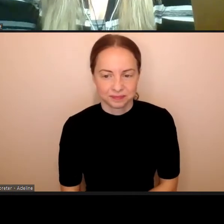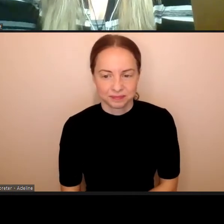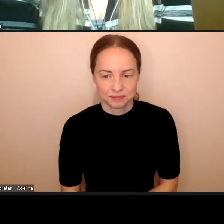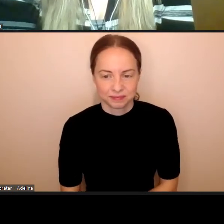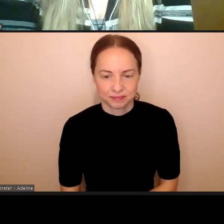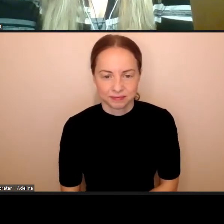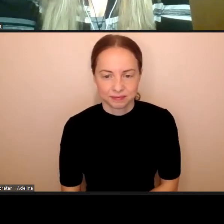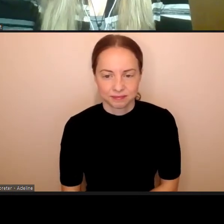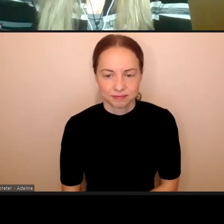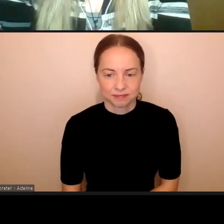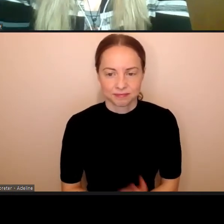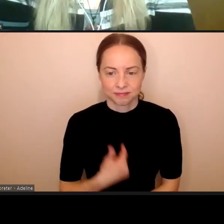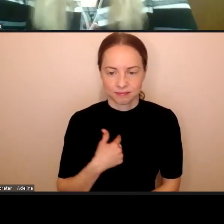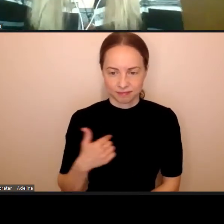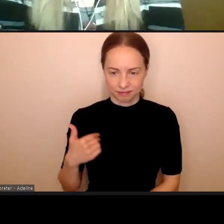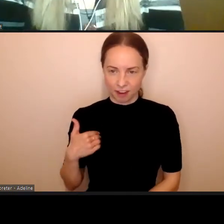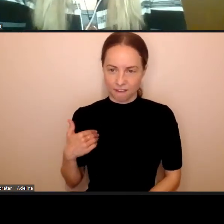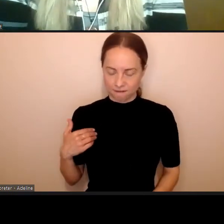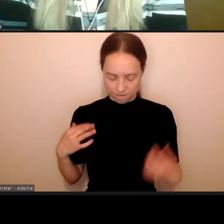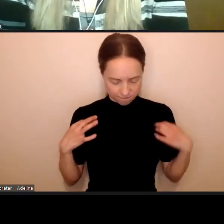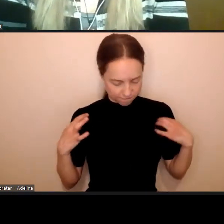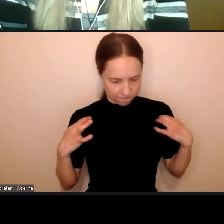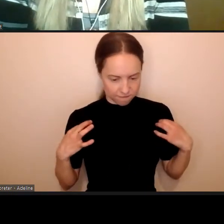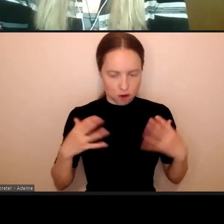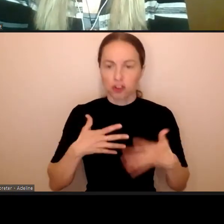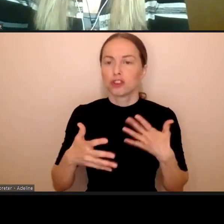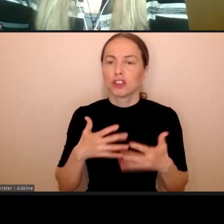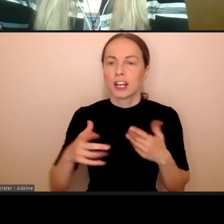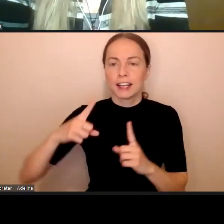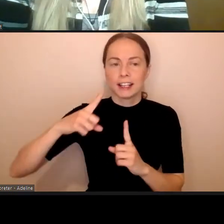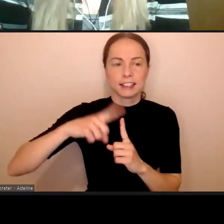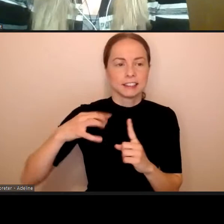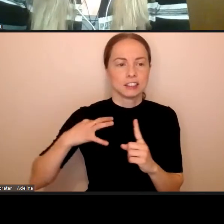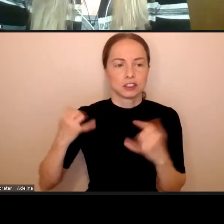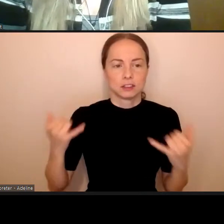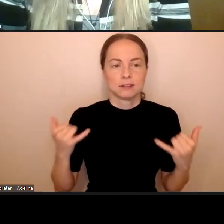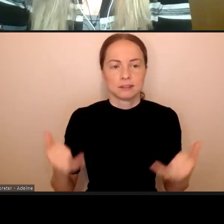And I'm in a gray t-shirt today.